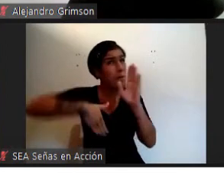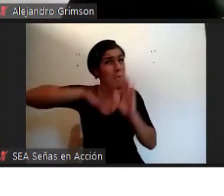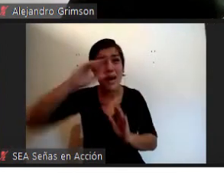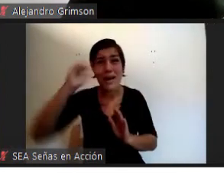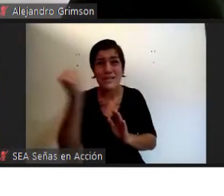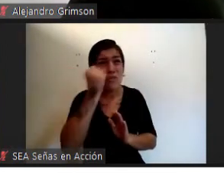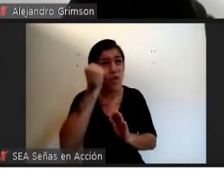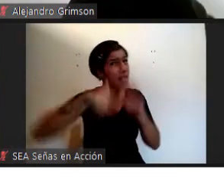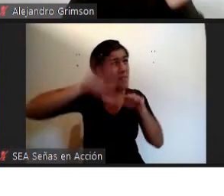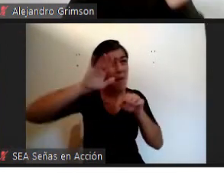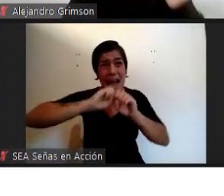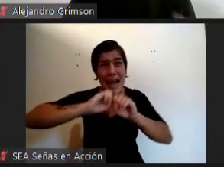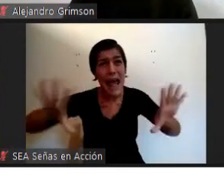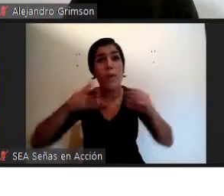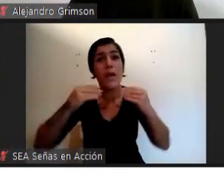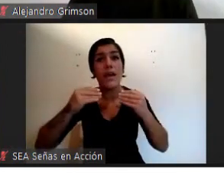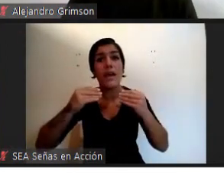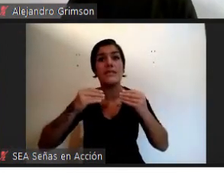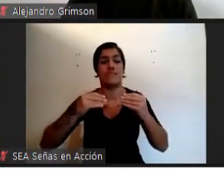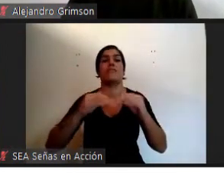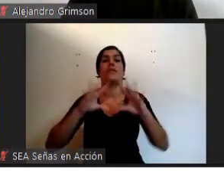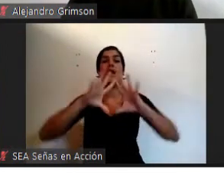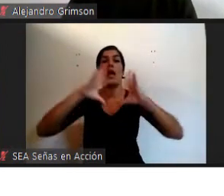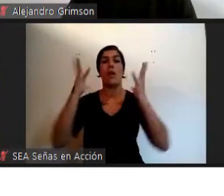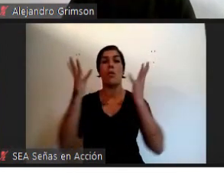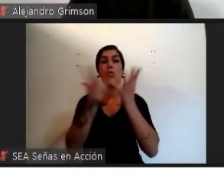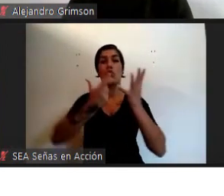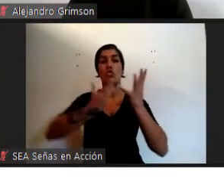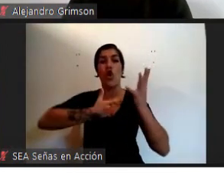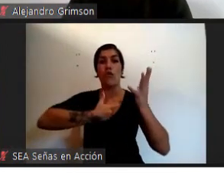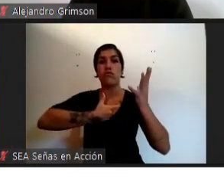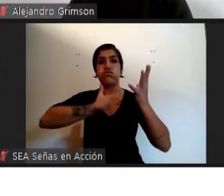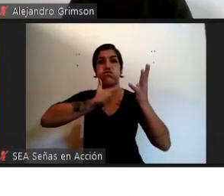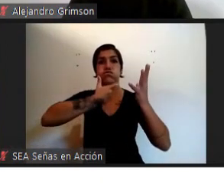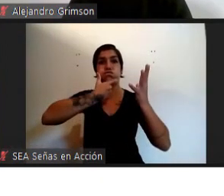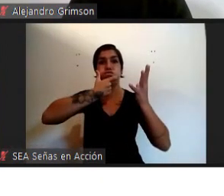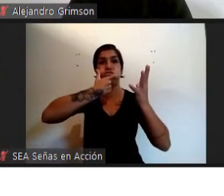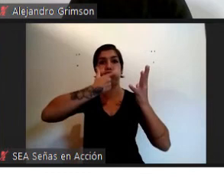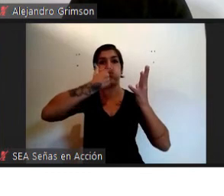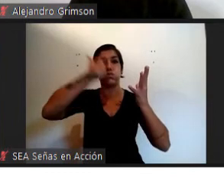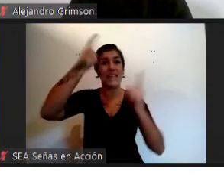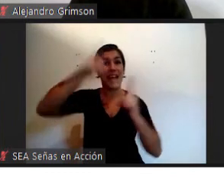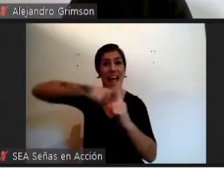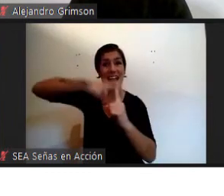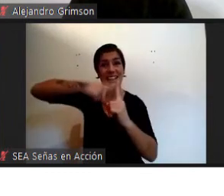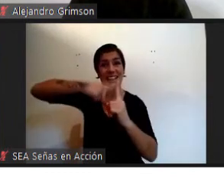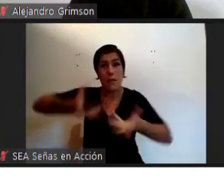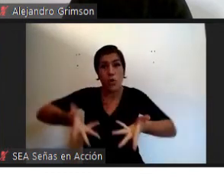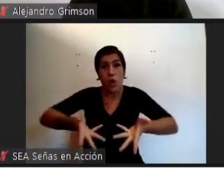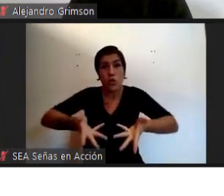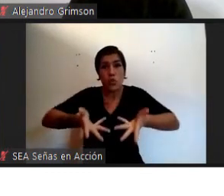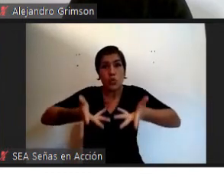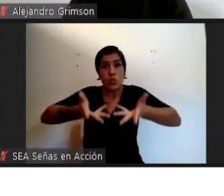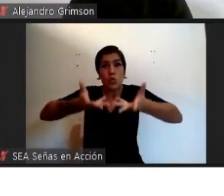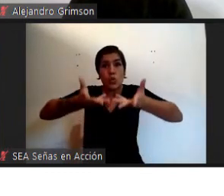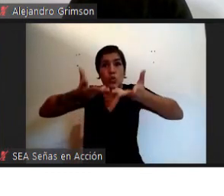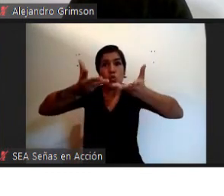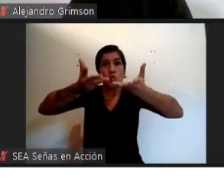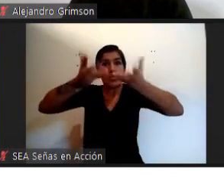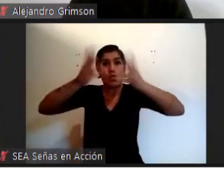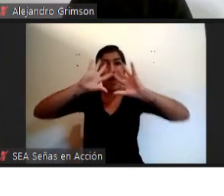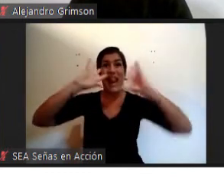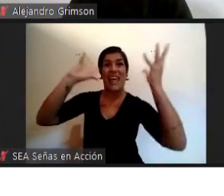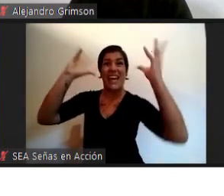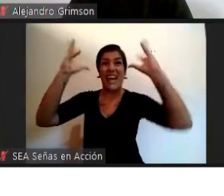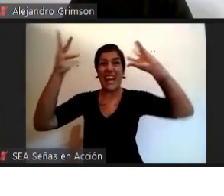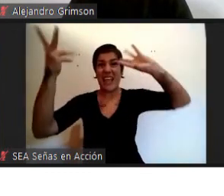or our awareness to deal with other things that we'll have to deal with in a global and interdisciplinary manner. And artists are showing